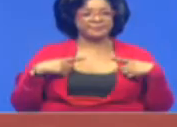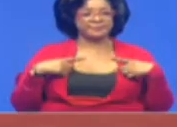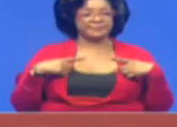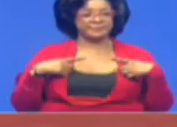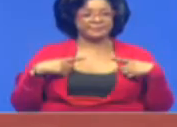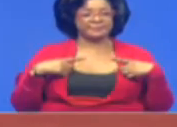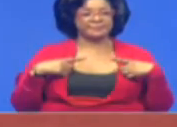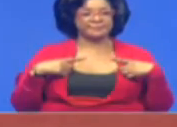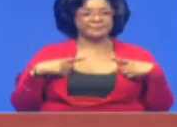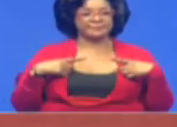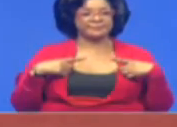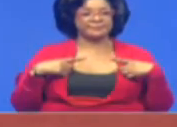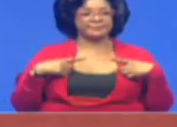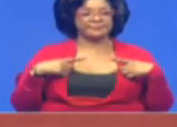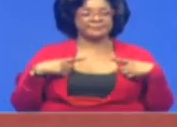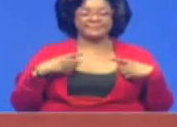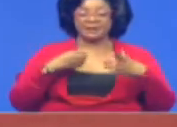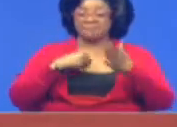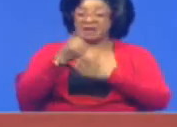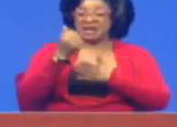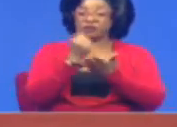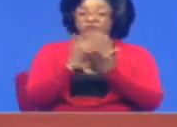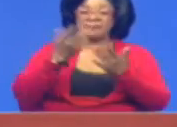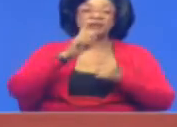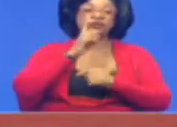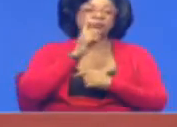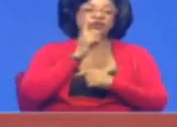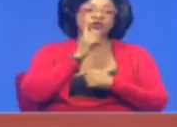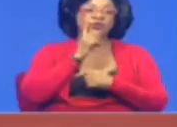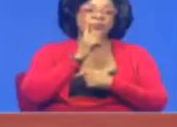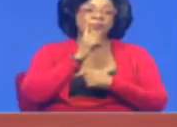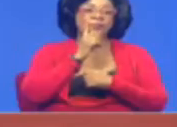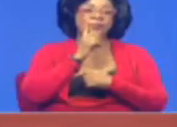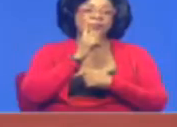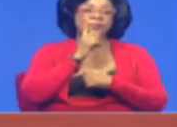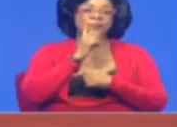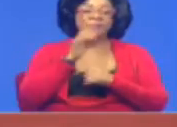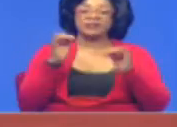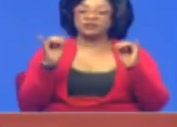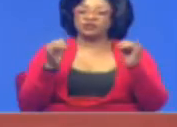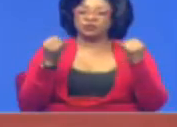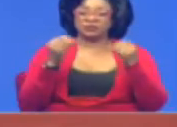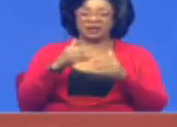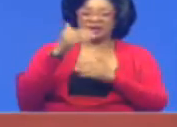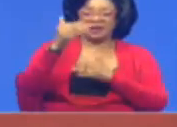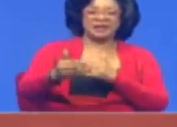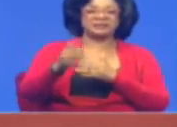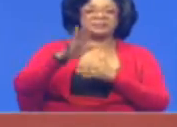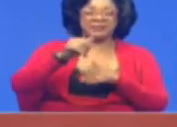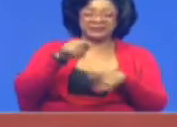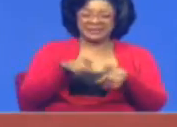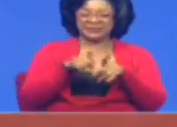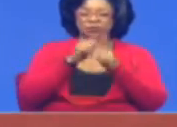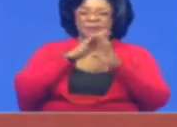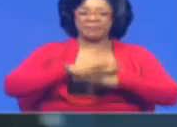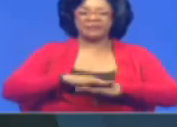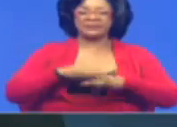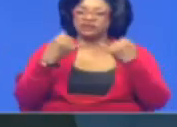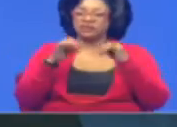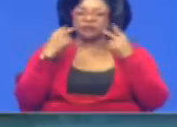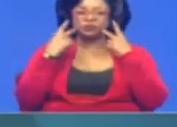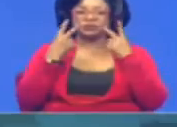That's in your copy of the Daily Nation tomorrow. All right, this sports news is coming up next, but as we break, check this out.